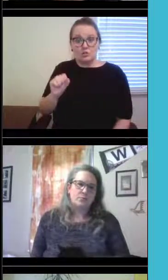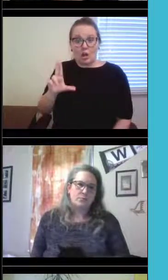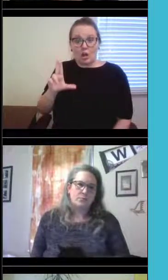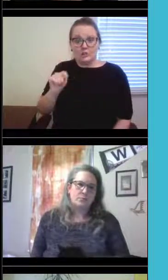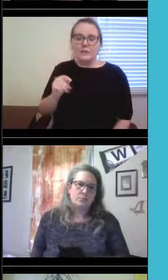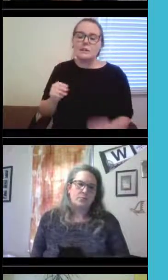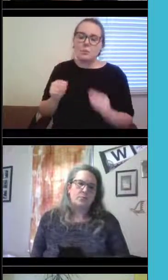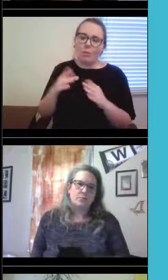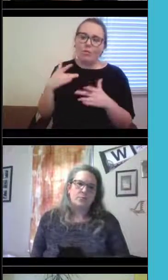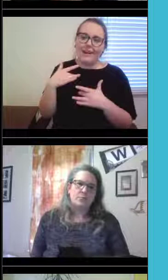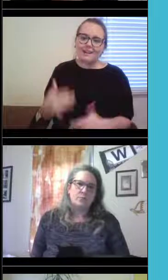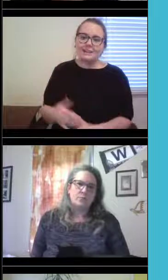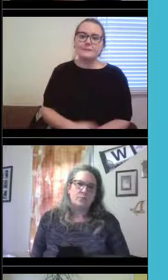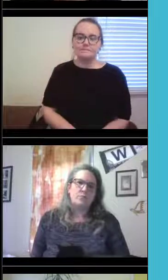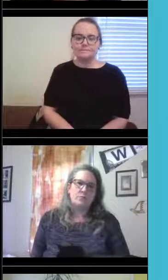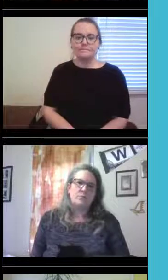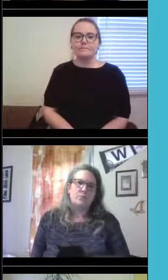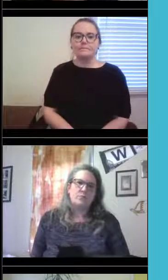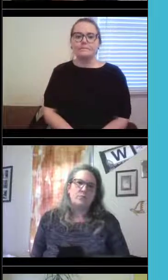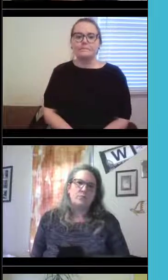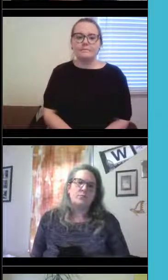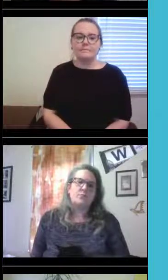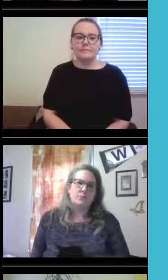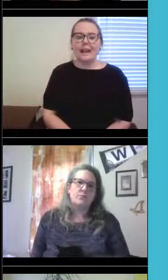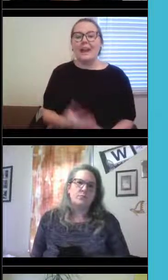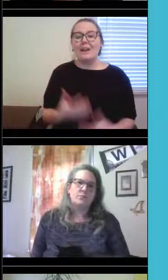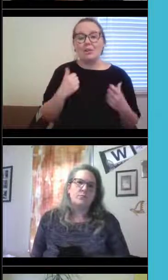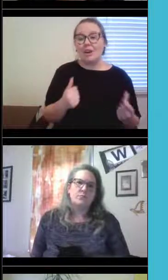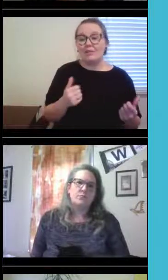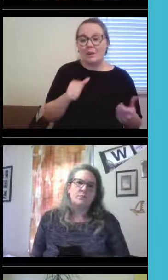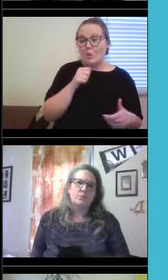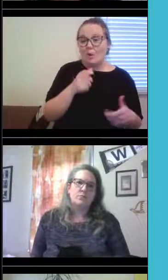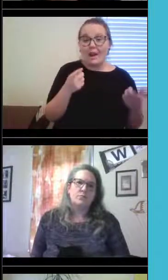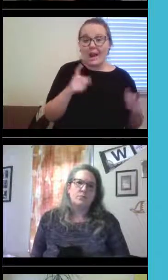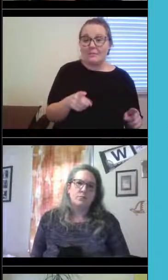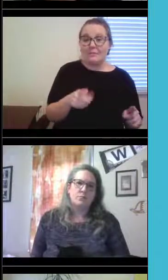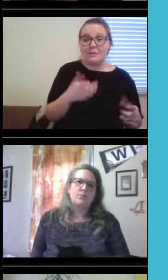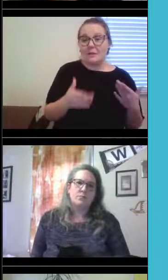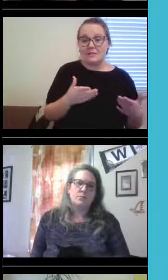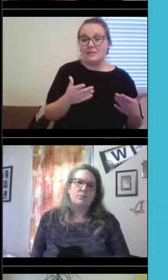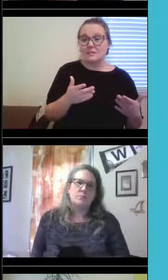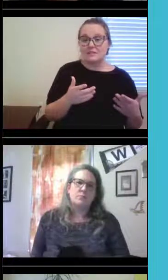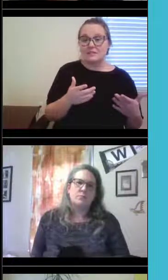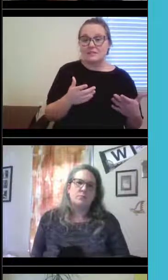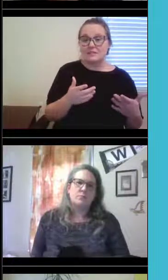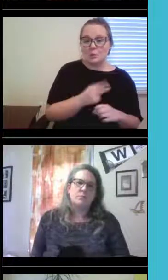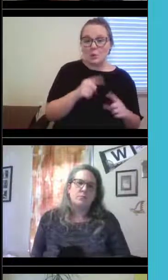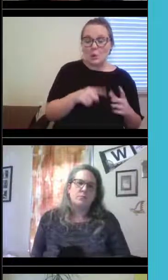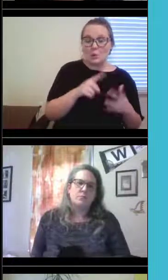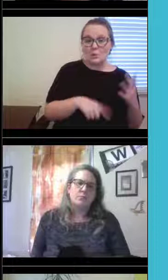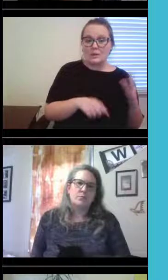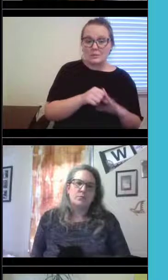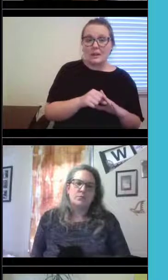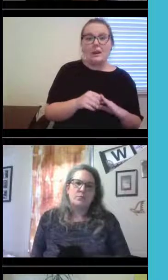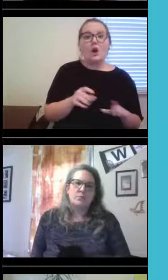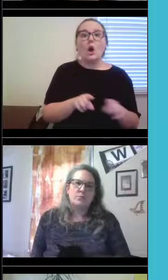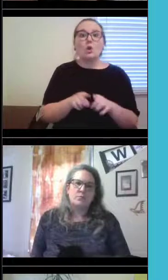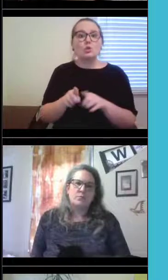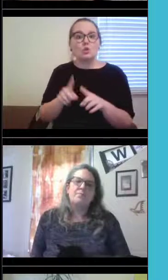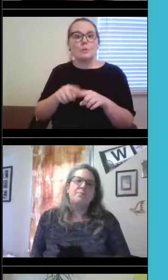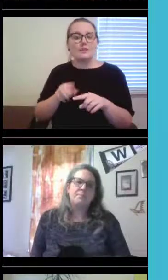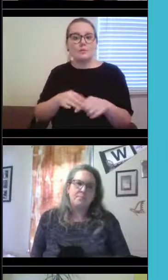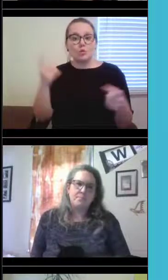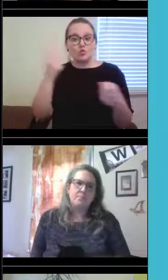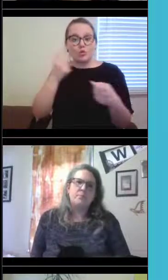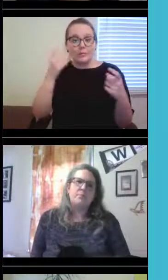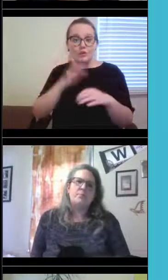doesn't mean recovery won't happen. Even without treatment, there may be some, you know, some remission of those symptoms. It also depends on if you were traumatized earlier, right? If